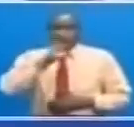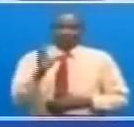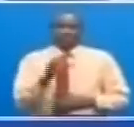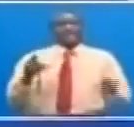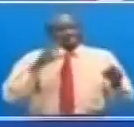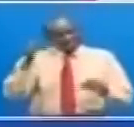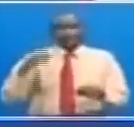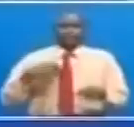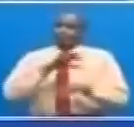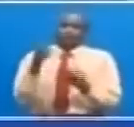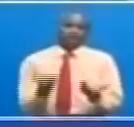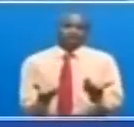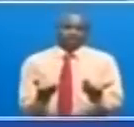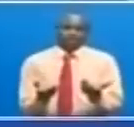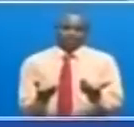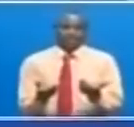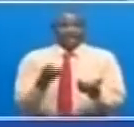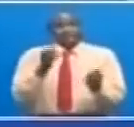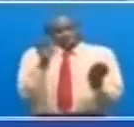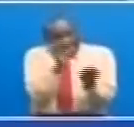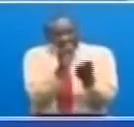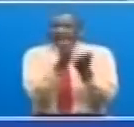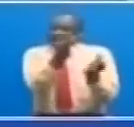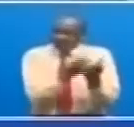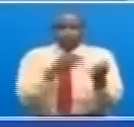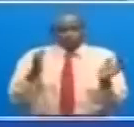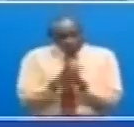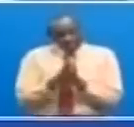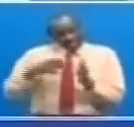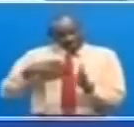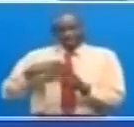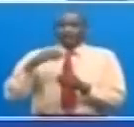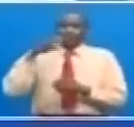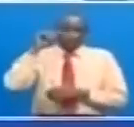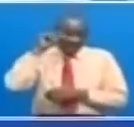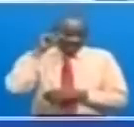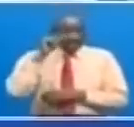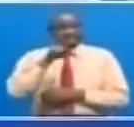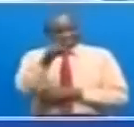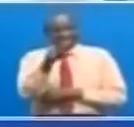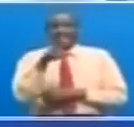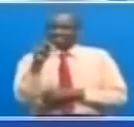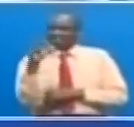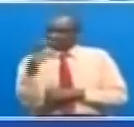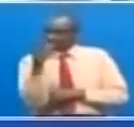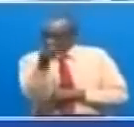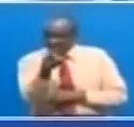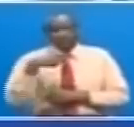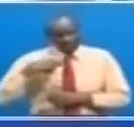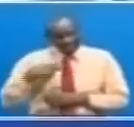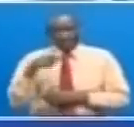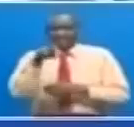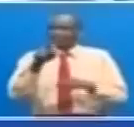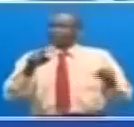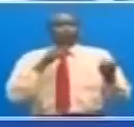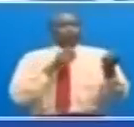wa Kenya kwa ujumla. Some bank accounts, including those belonging to the defunct Mombasa Municipal Council, are cited to have been operational contrary